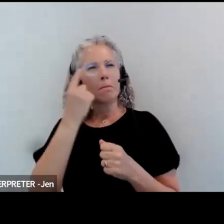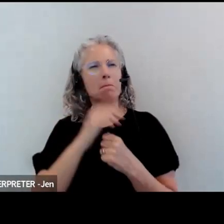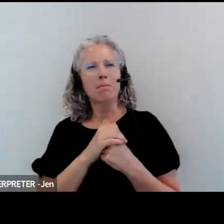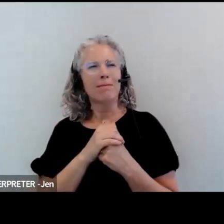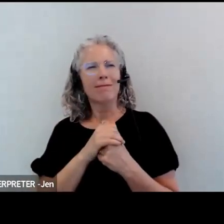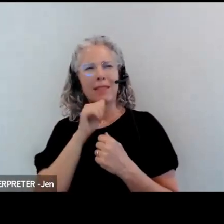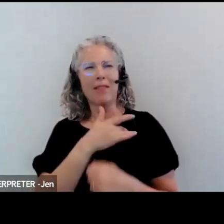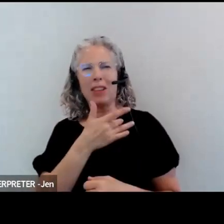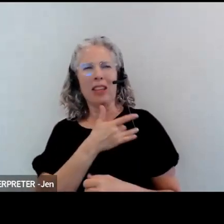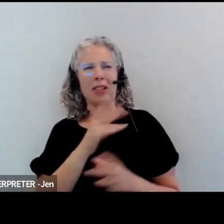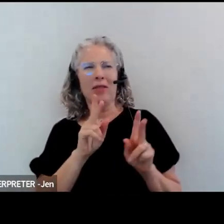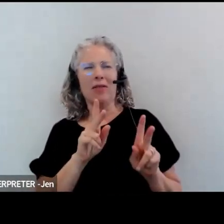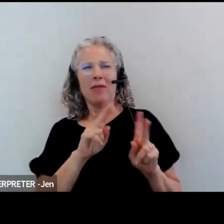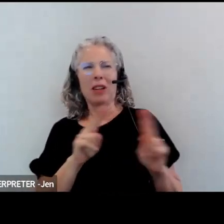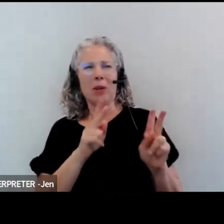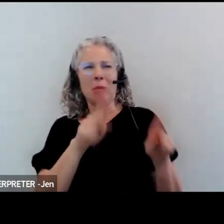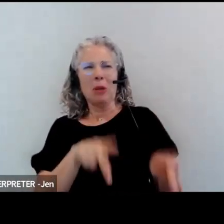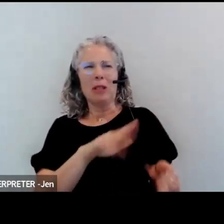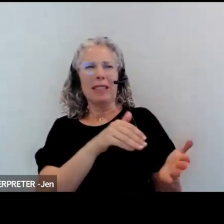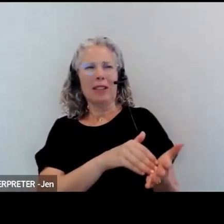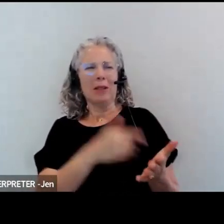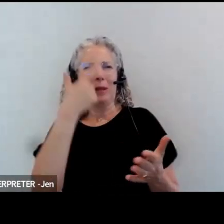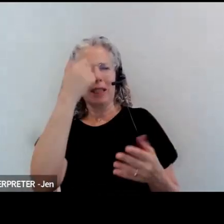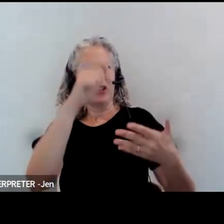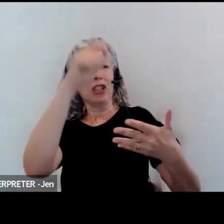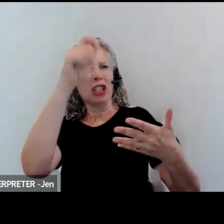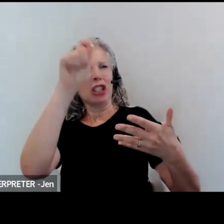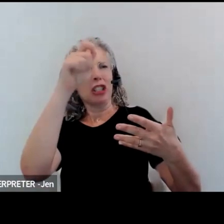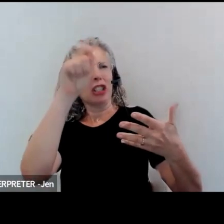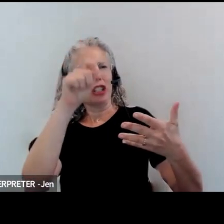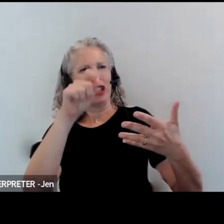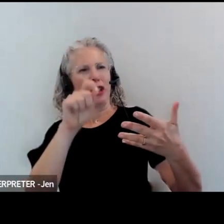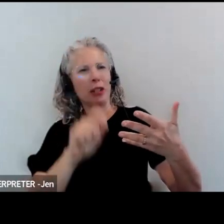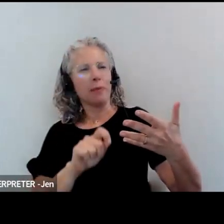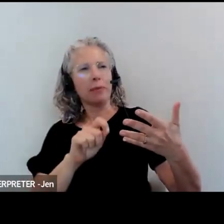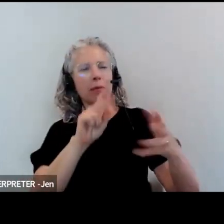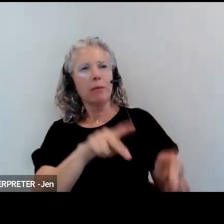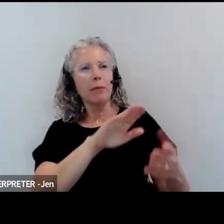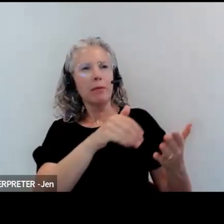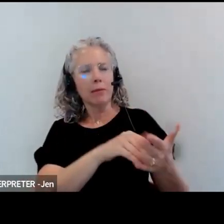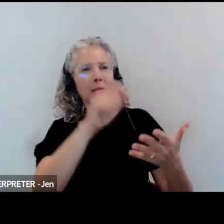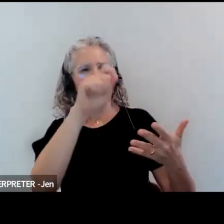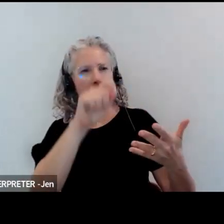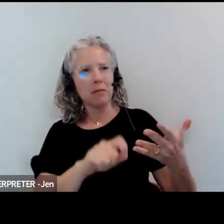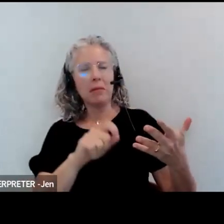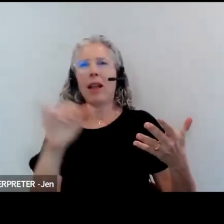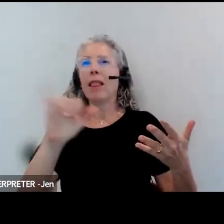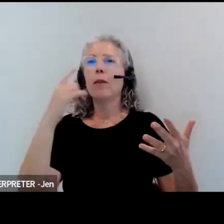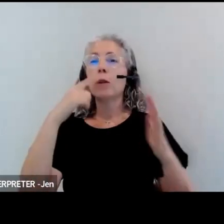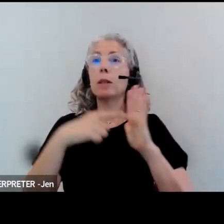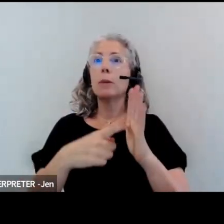doesn't feel very person-centered, because there'd be this checklist of what makes it person-centered. And it would be things